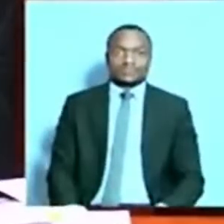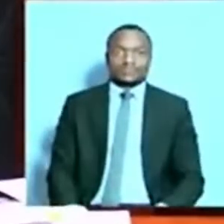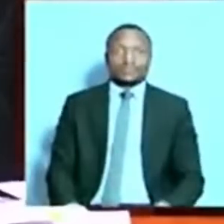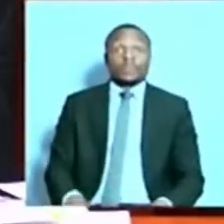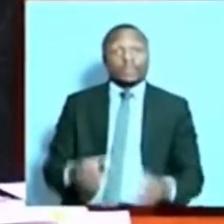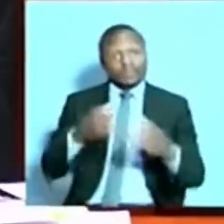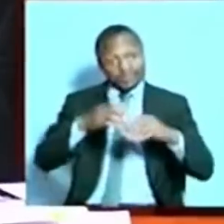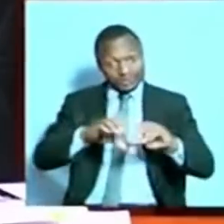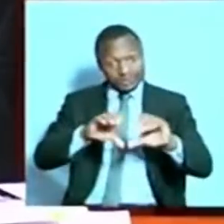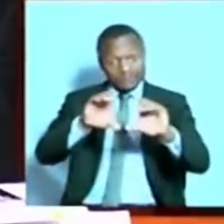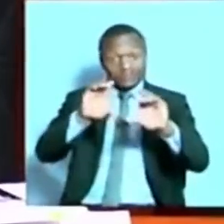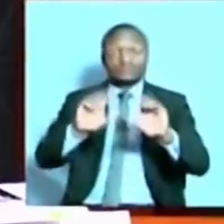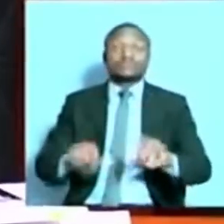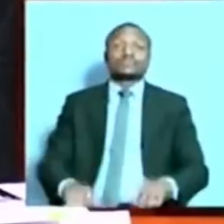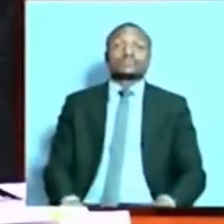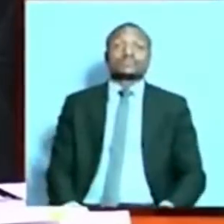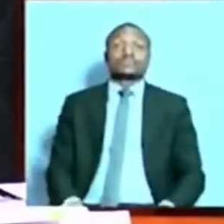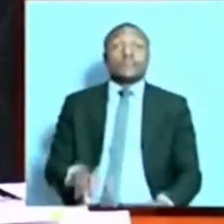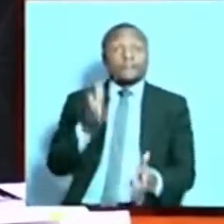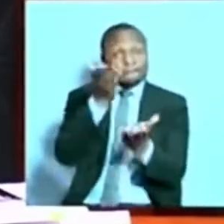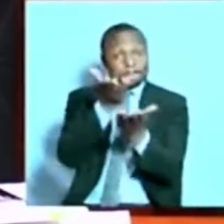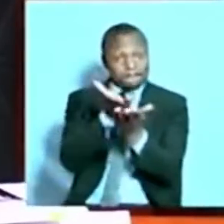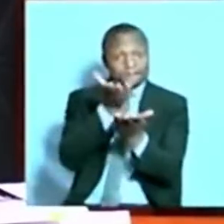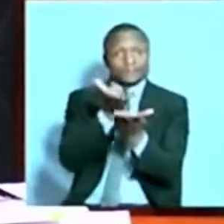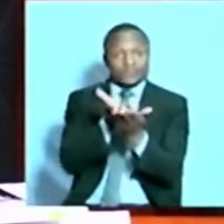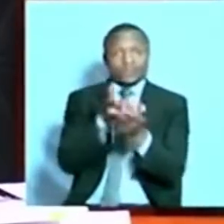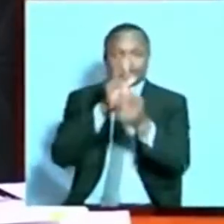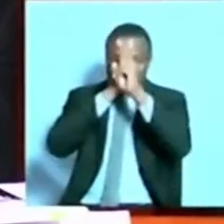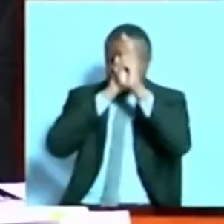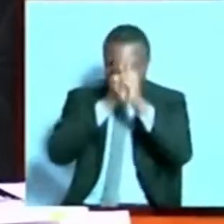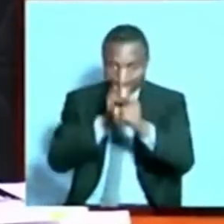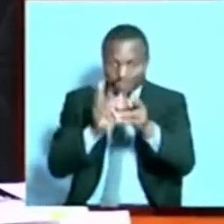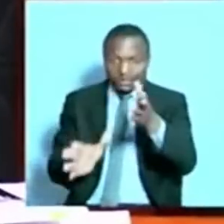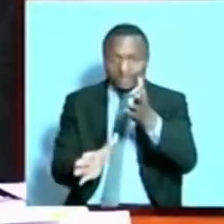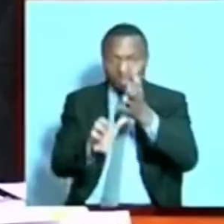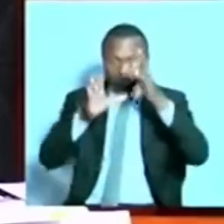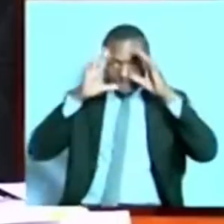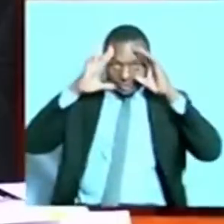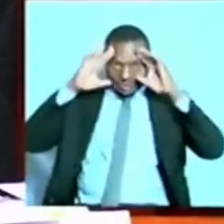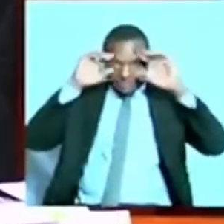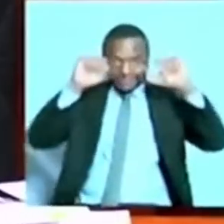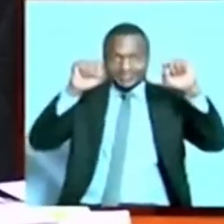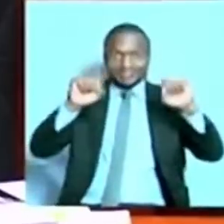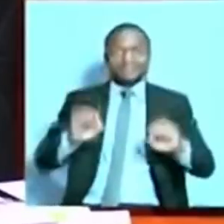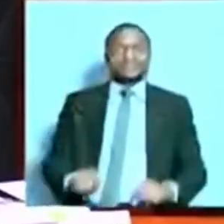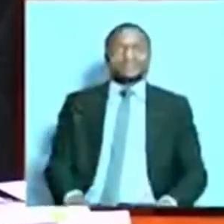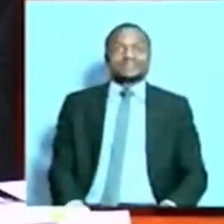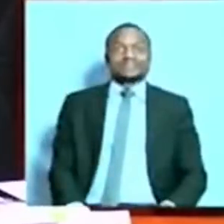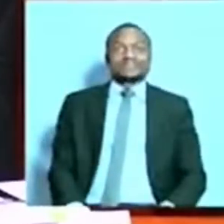We make progress. Notice of motion, Her Honor the Vice President.